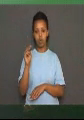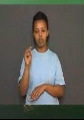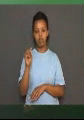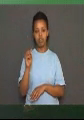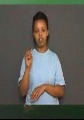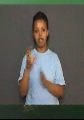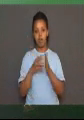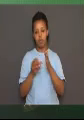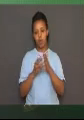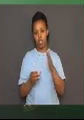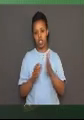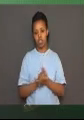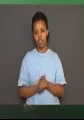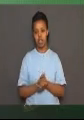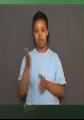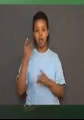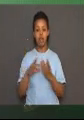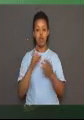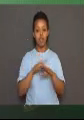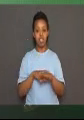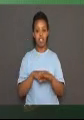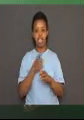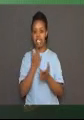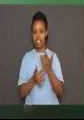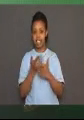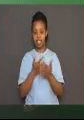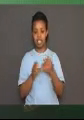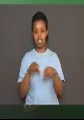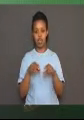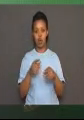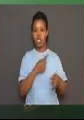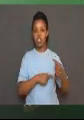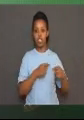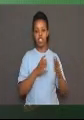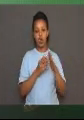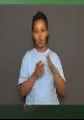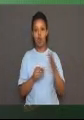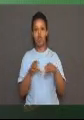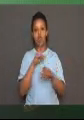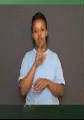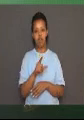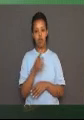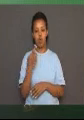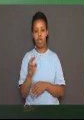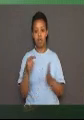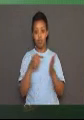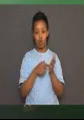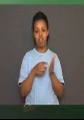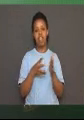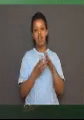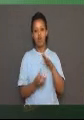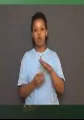mutations. Previously, we discussed gene mutations, or point